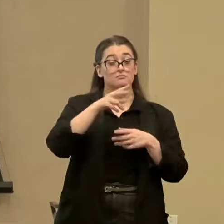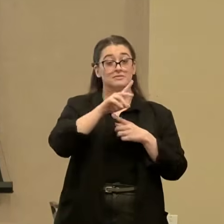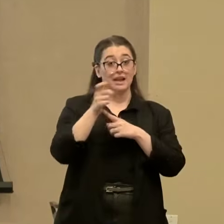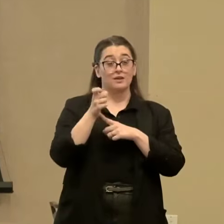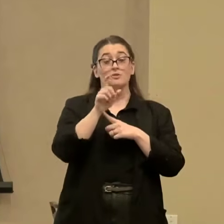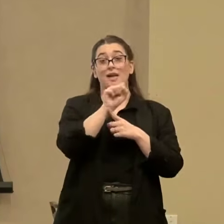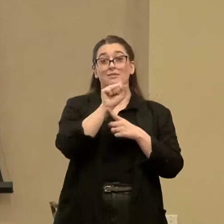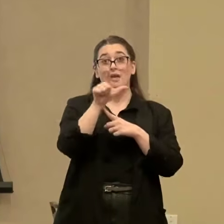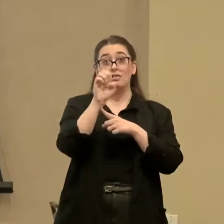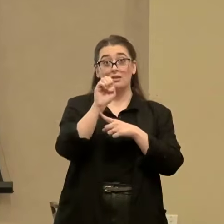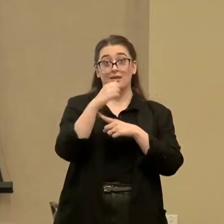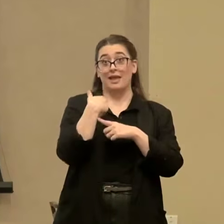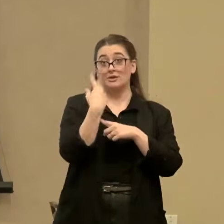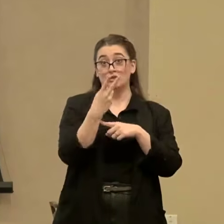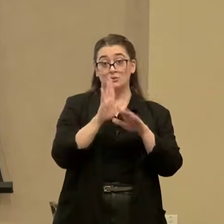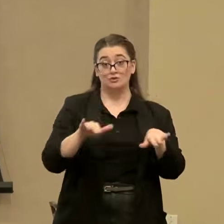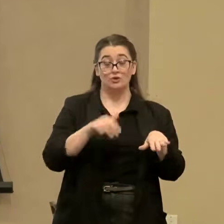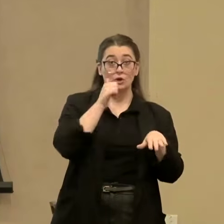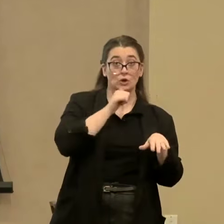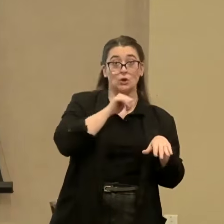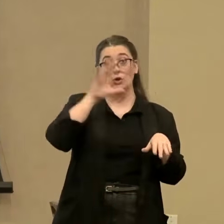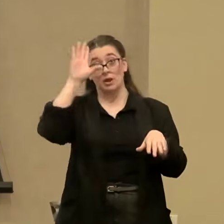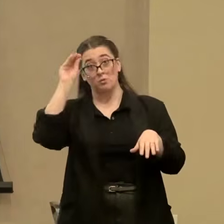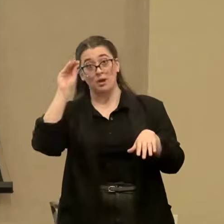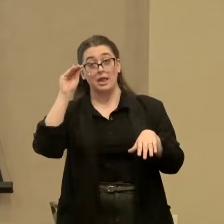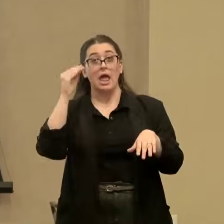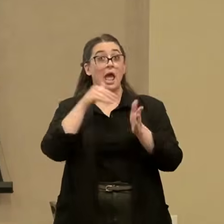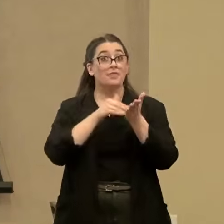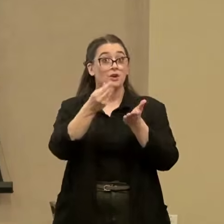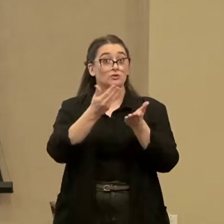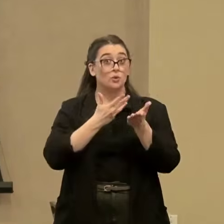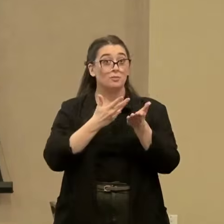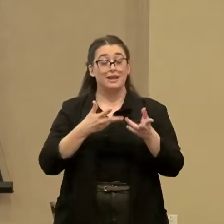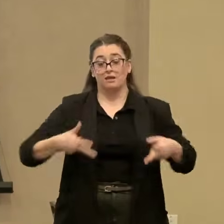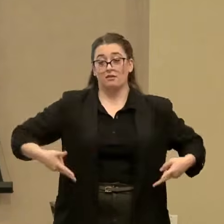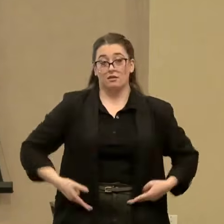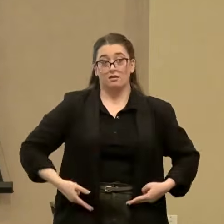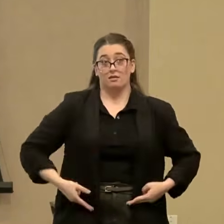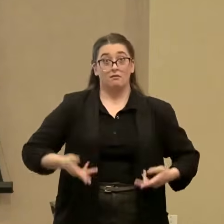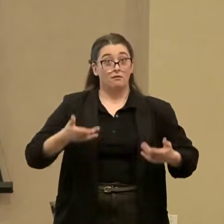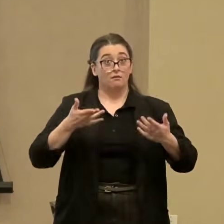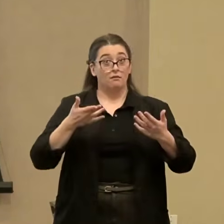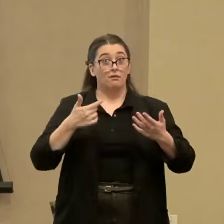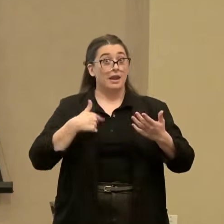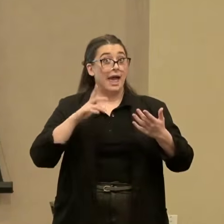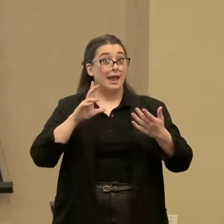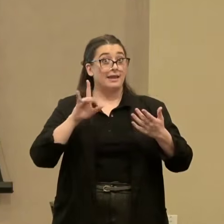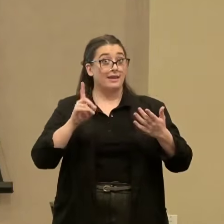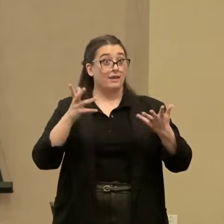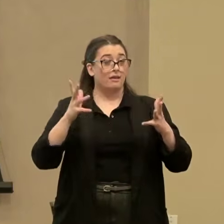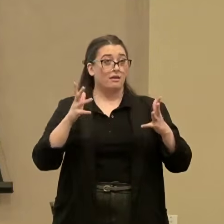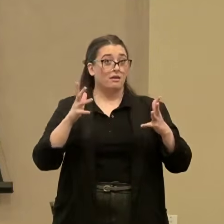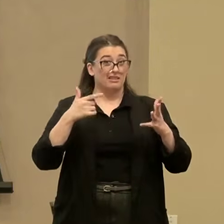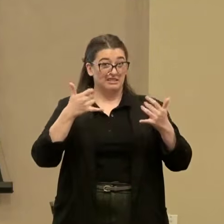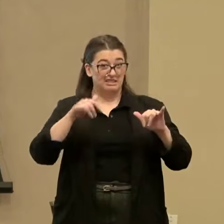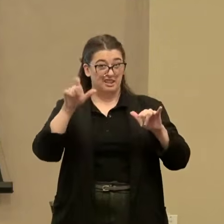a boy, and I was told to tie my tubes, of which I did. Is that still the protocol? No, that's